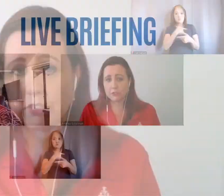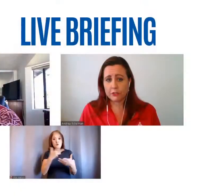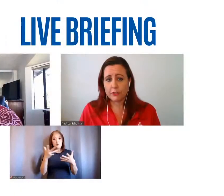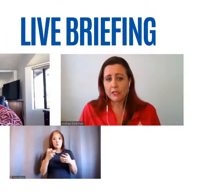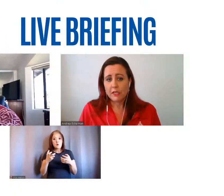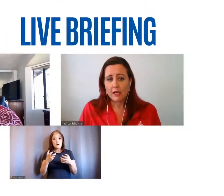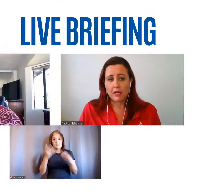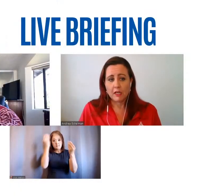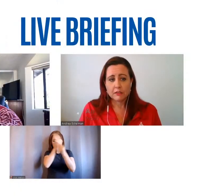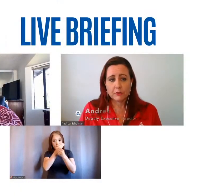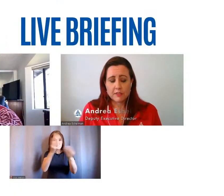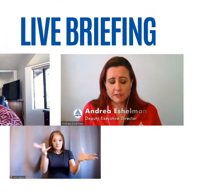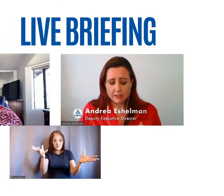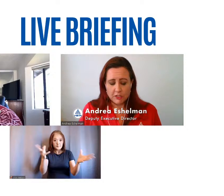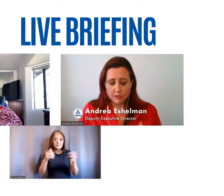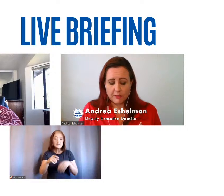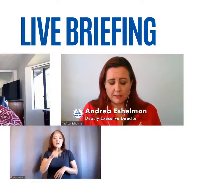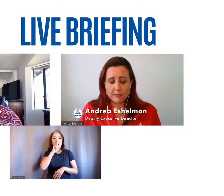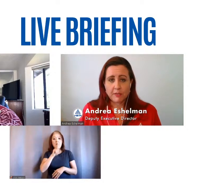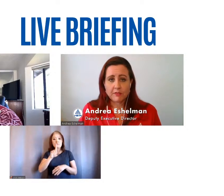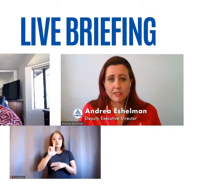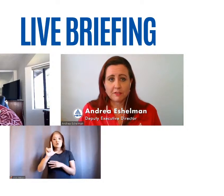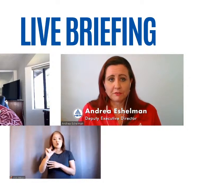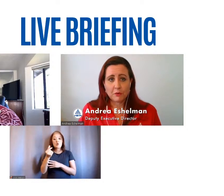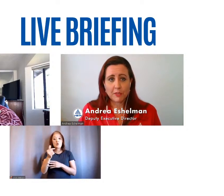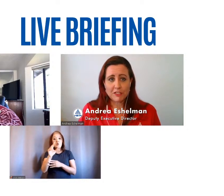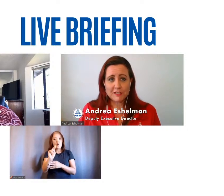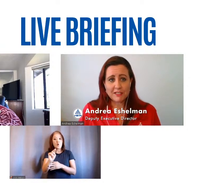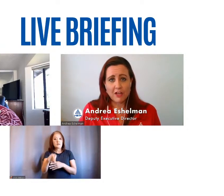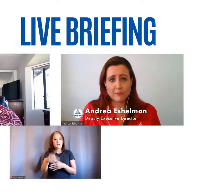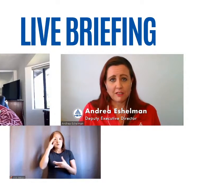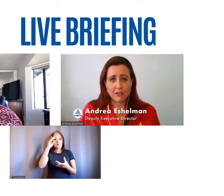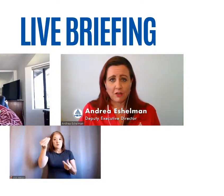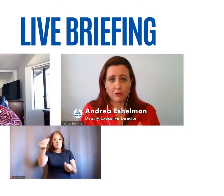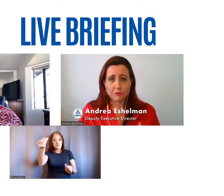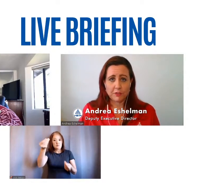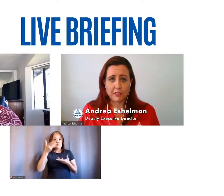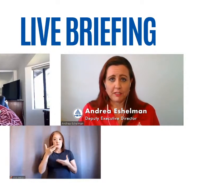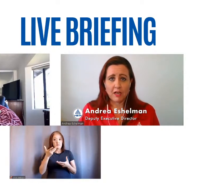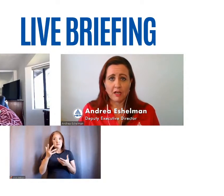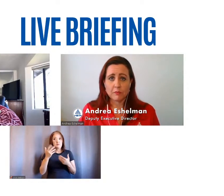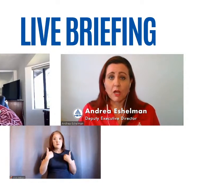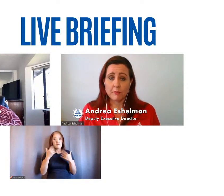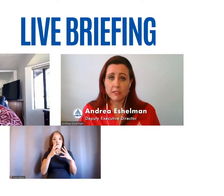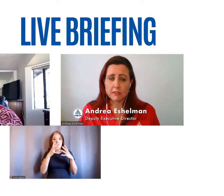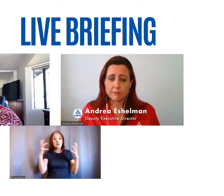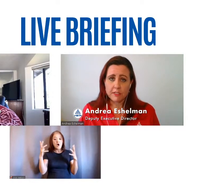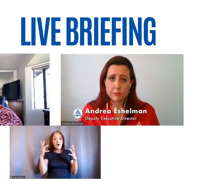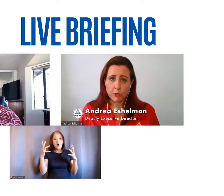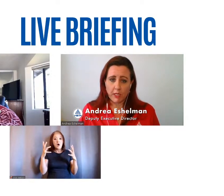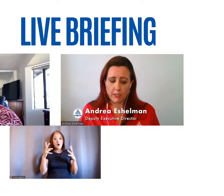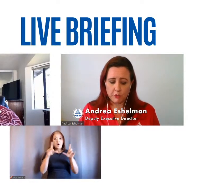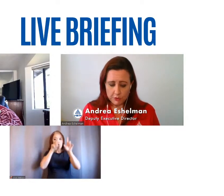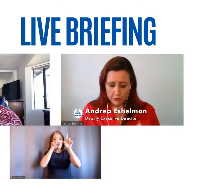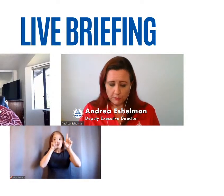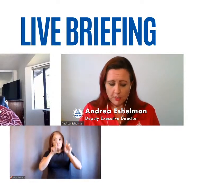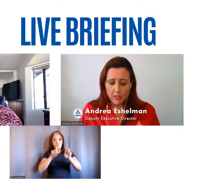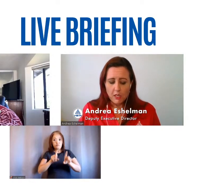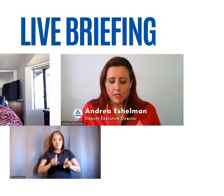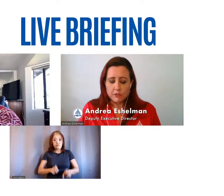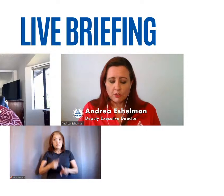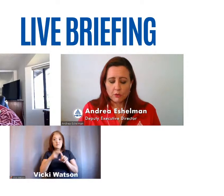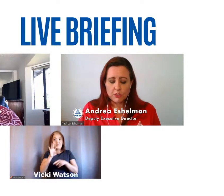I am sure Logan's gonna share with us that we have a ton of questions that have come in over the comments on Facebook and